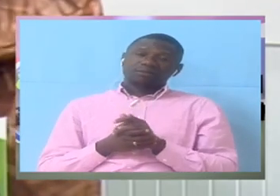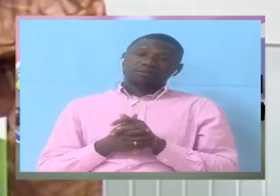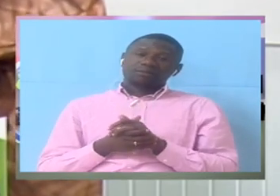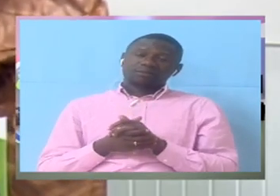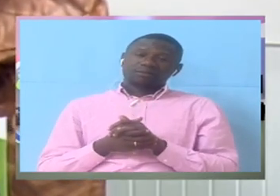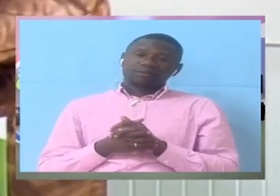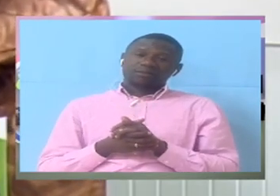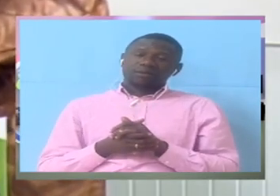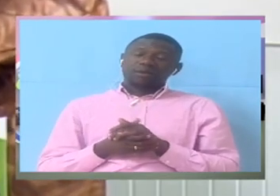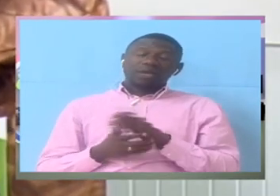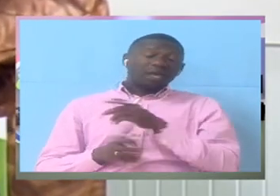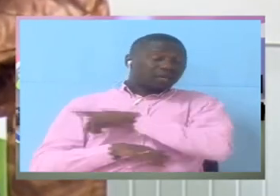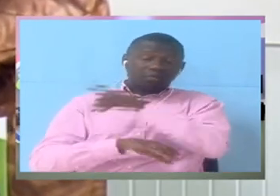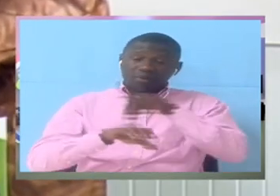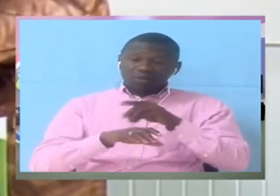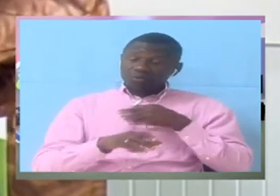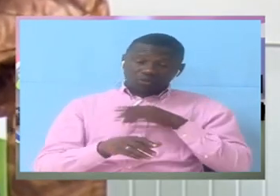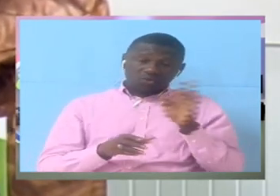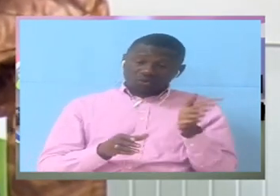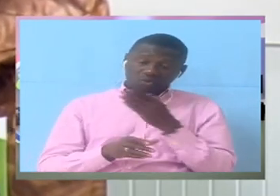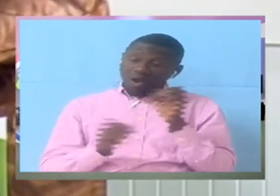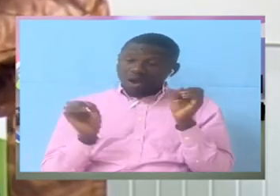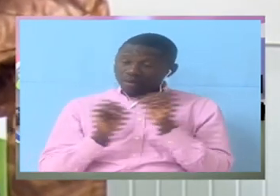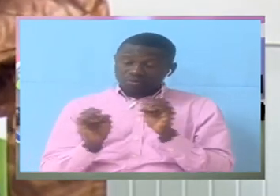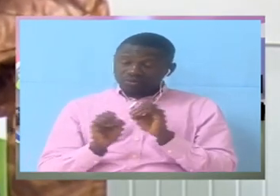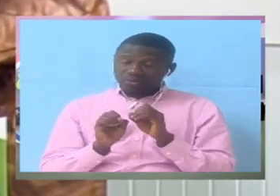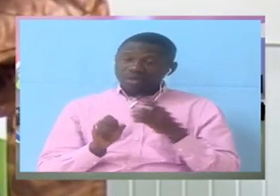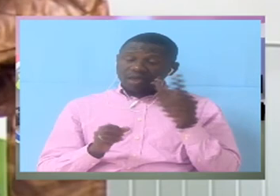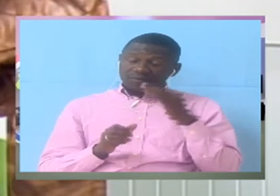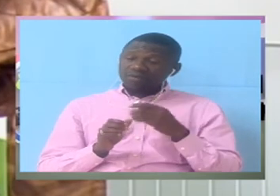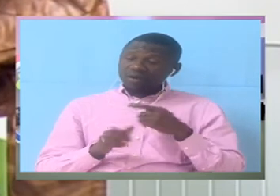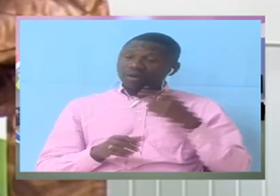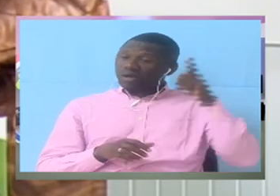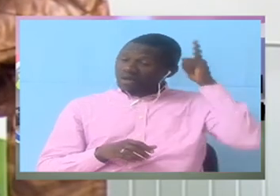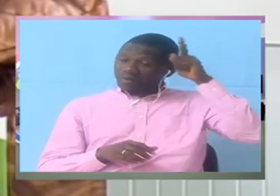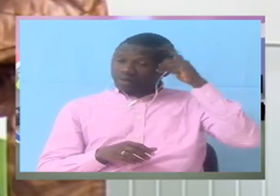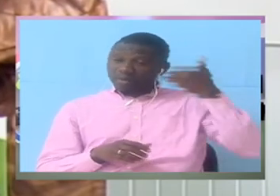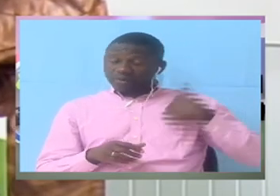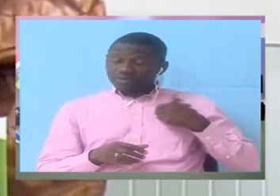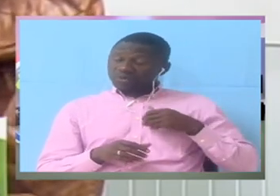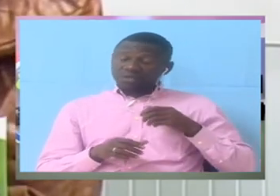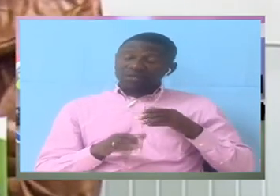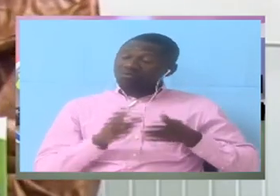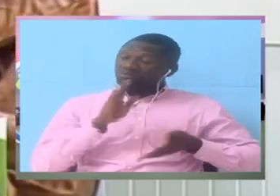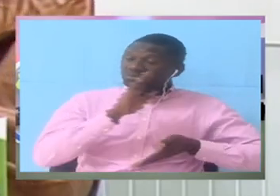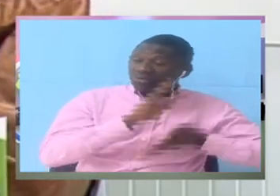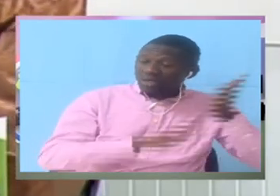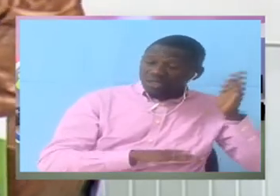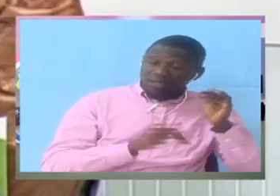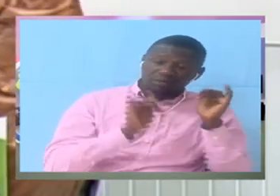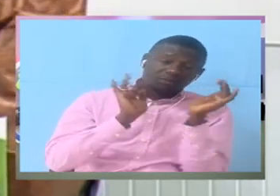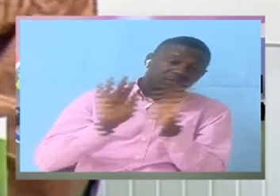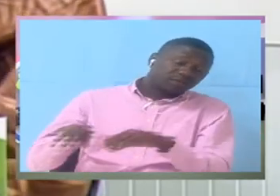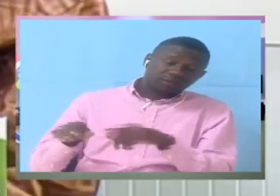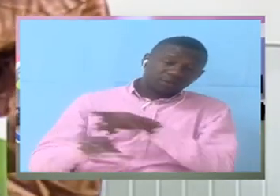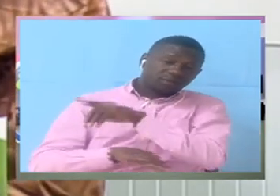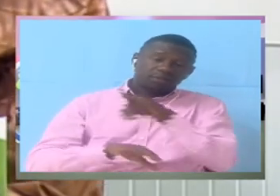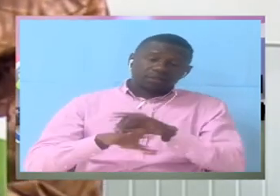fighters, wherever we didn't go, if you have Liberians there, they will run away and leave the whole